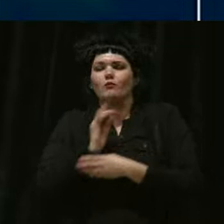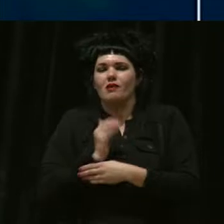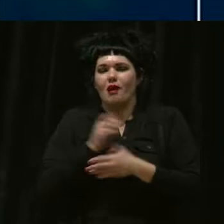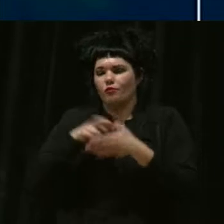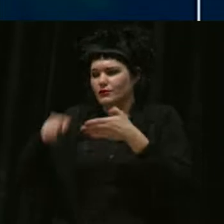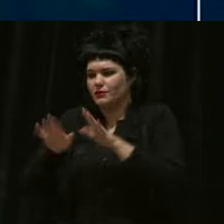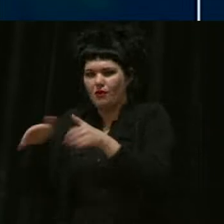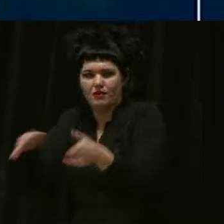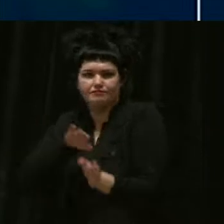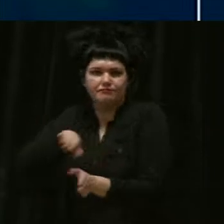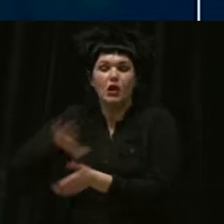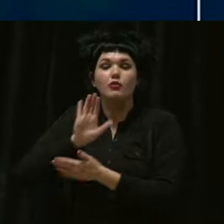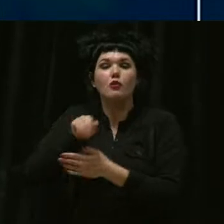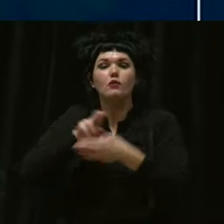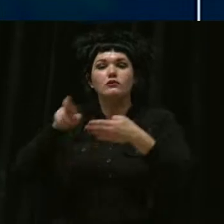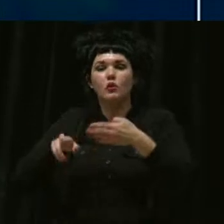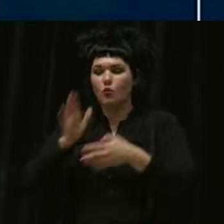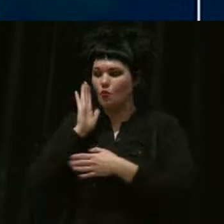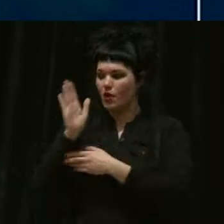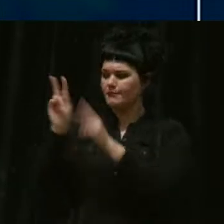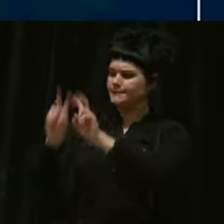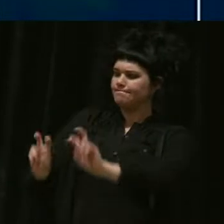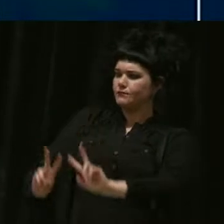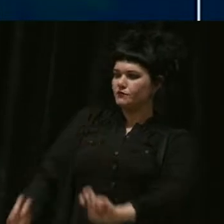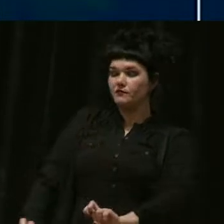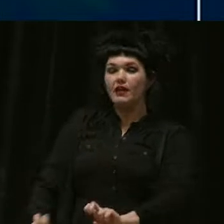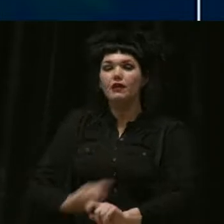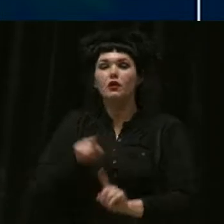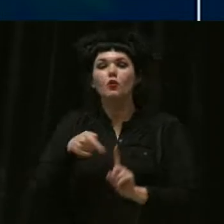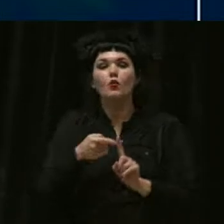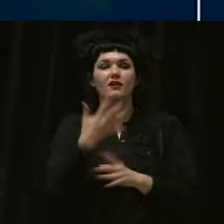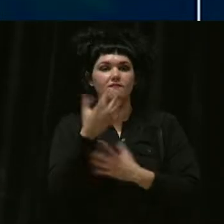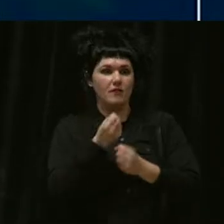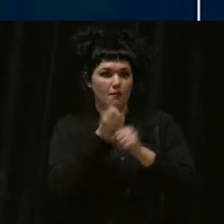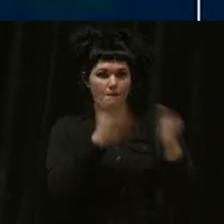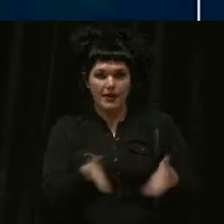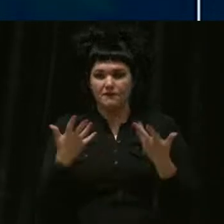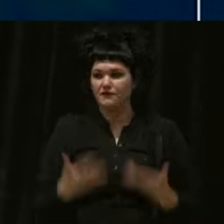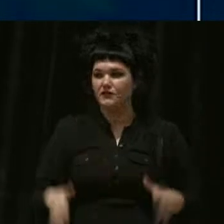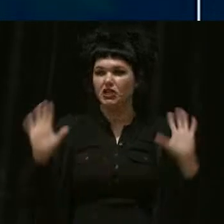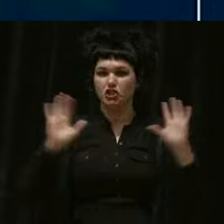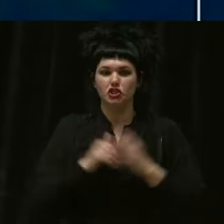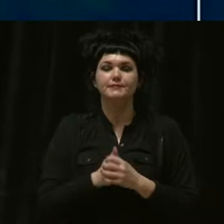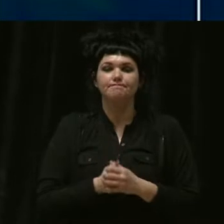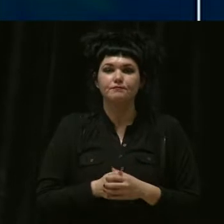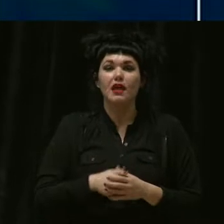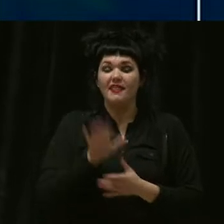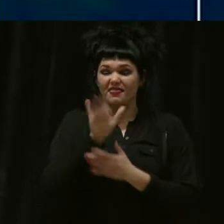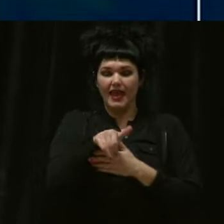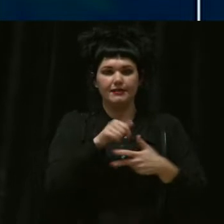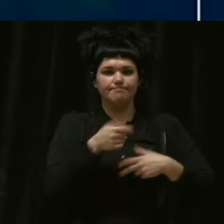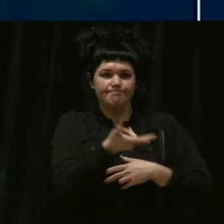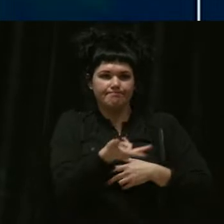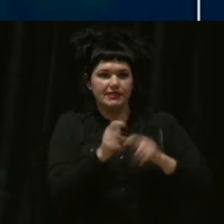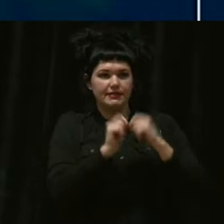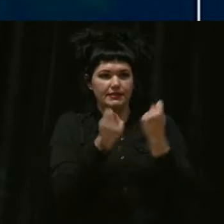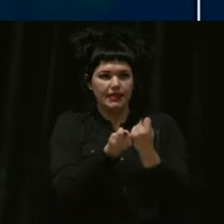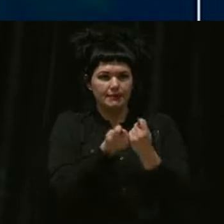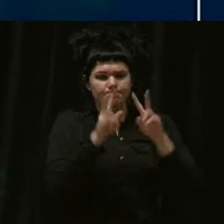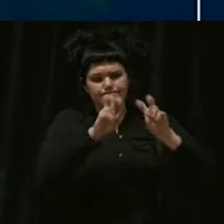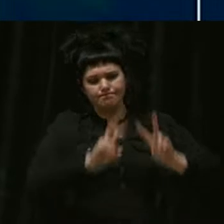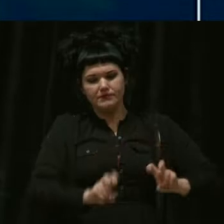Those outcomes will be evaluated at the end of the five-year plan. The team examined documents,